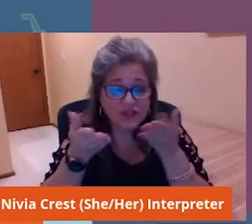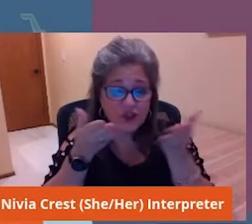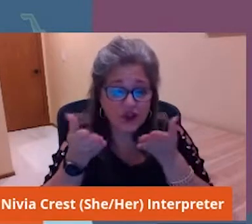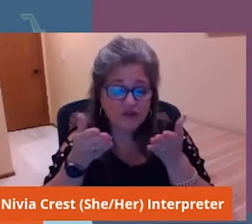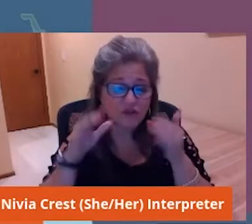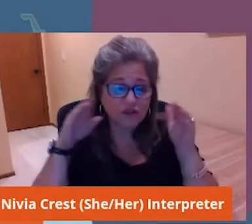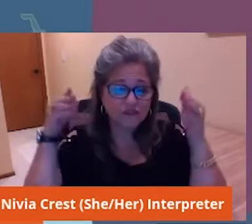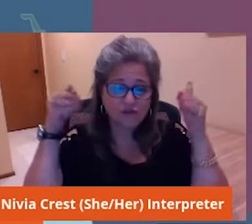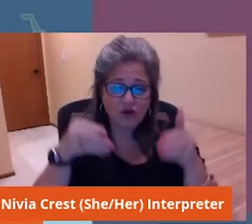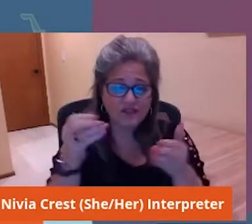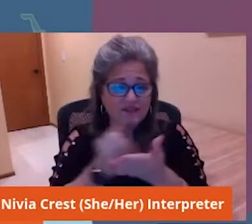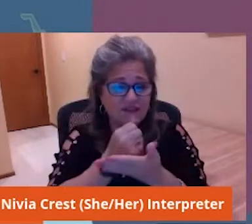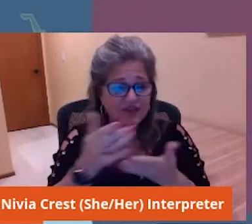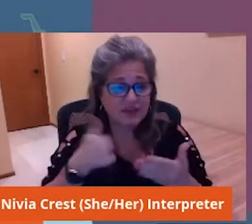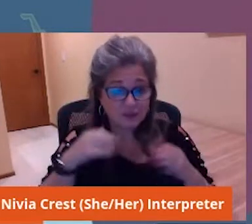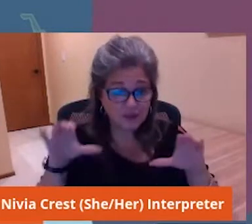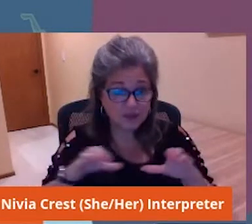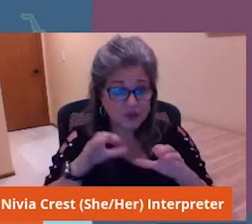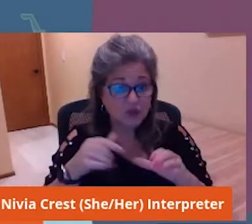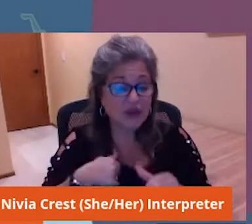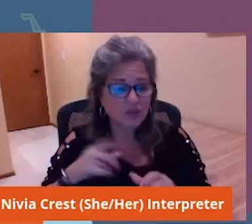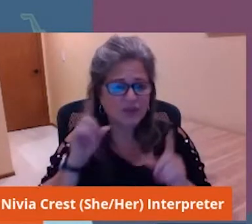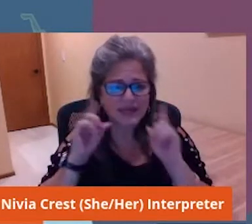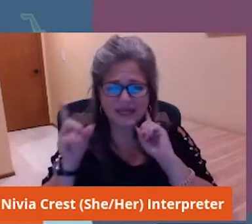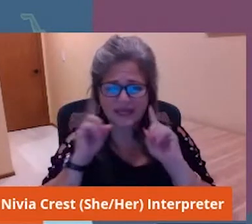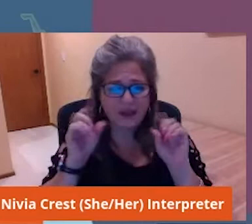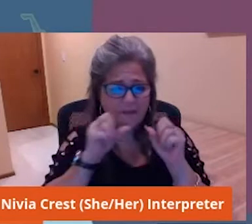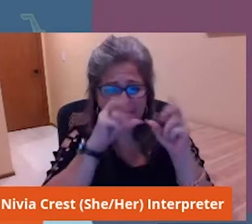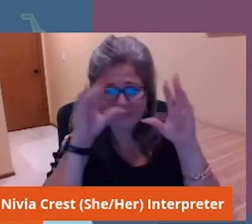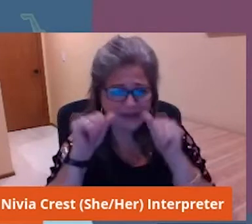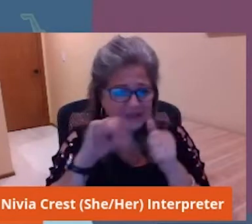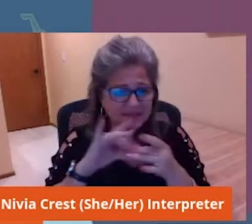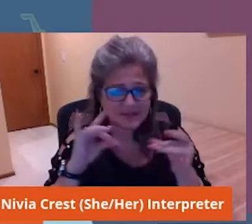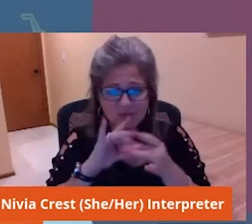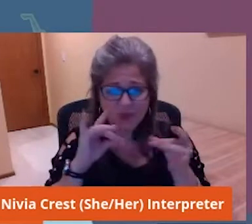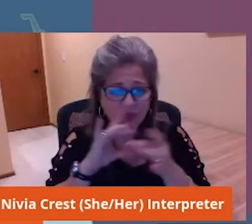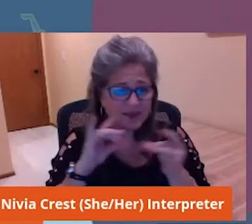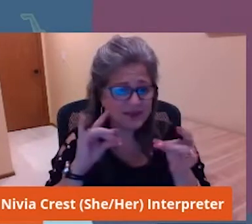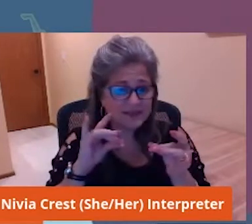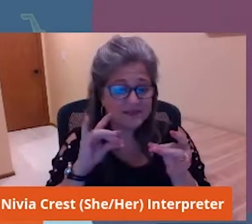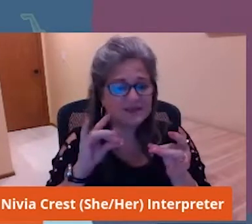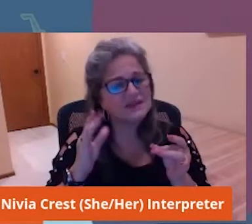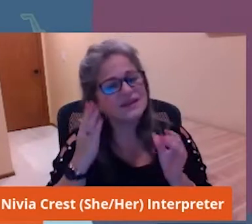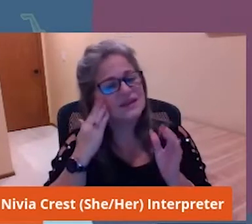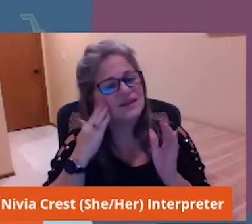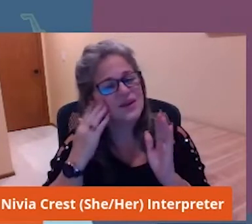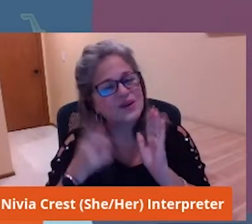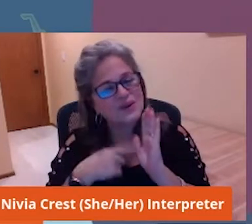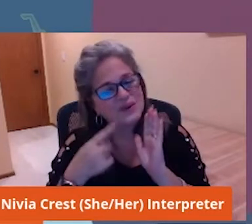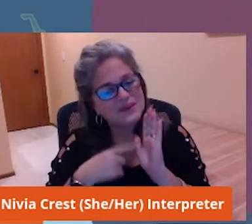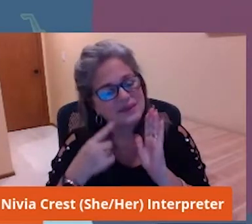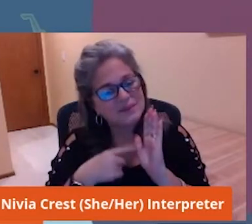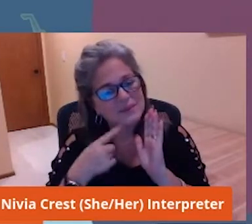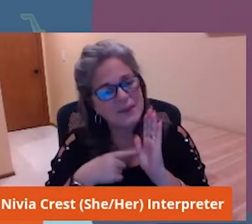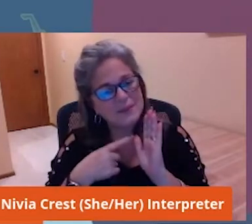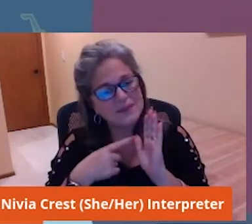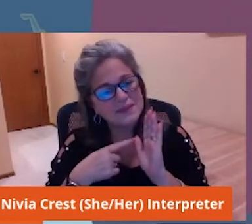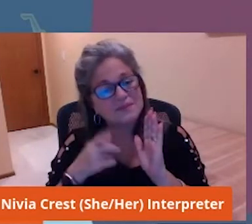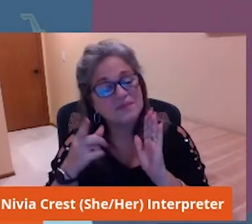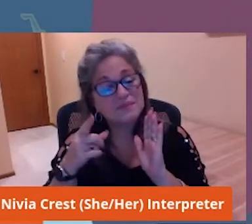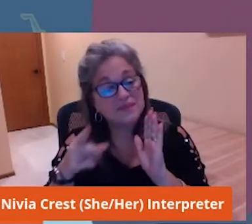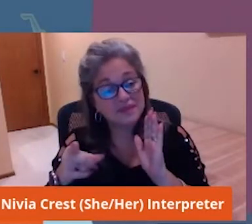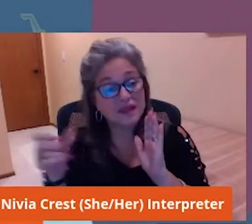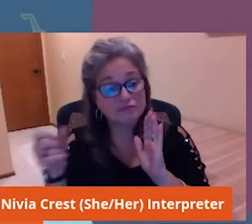of everything we do. And we get to hear some amazing stories. You know, sometimes they get put into a